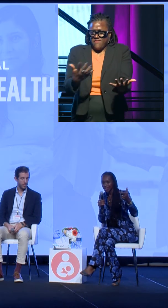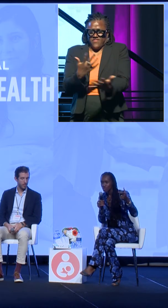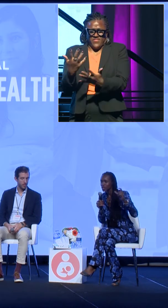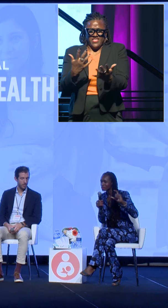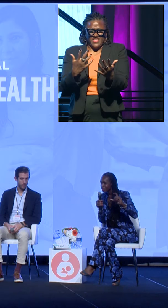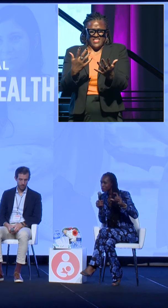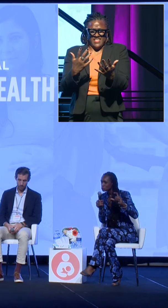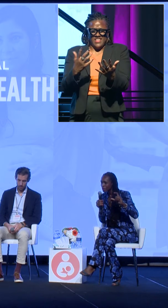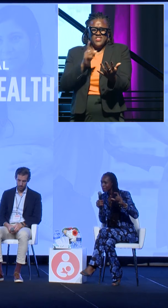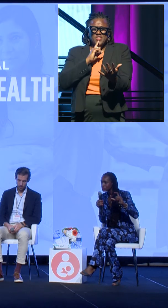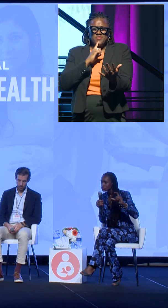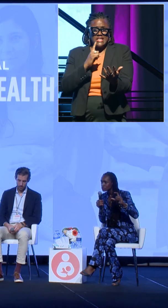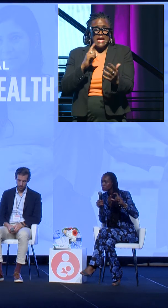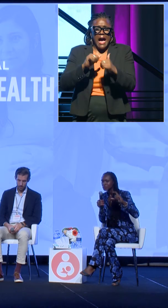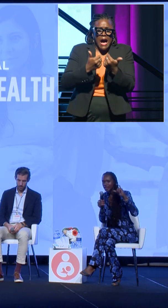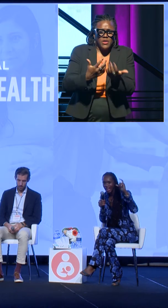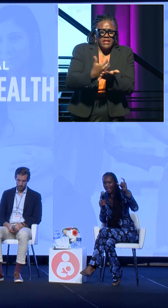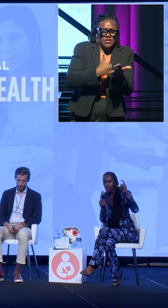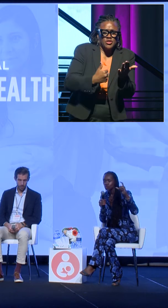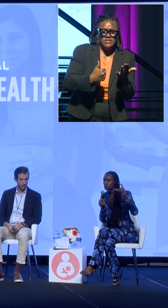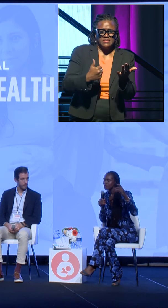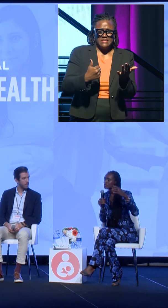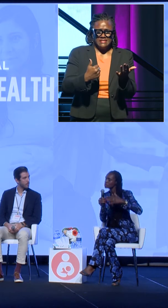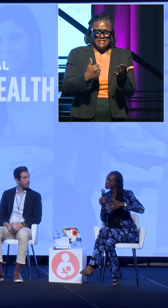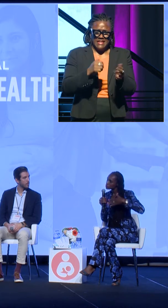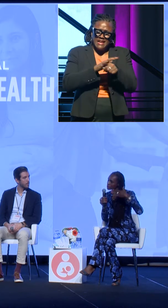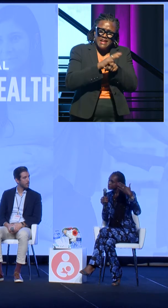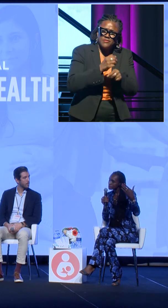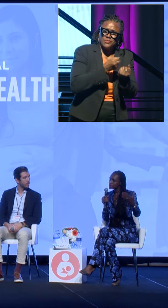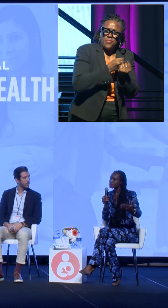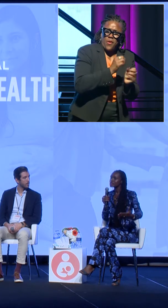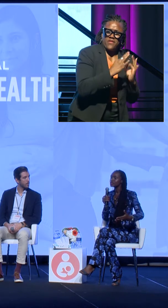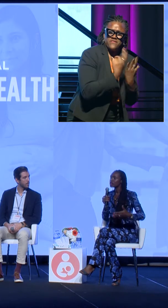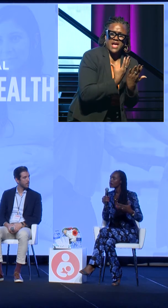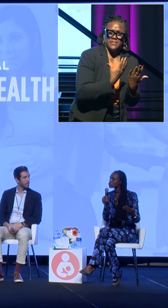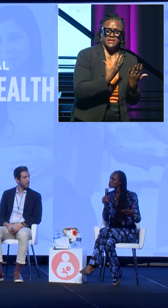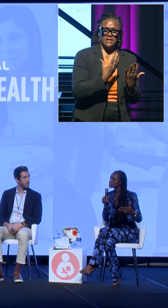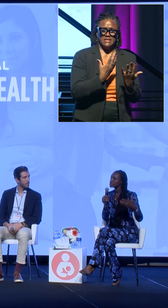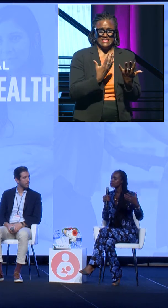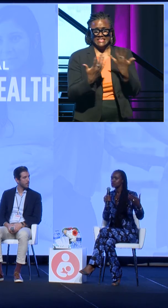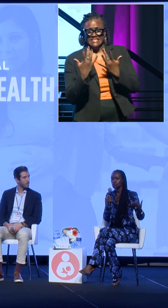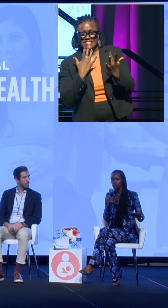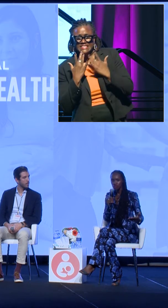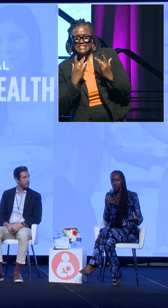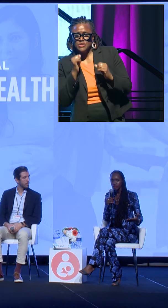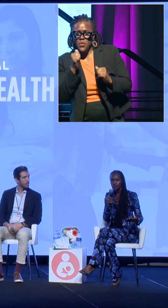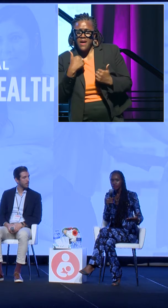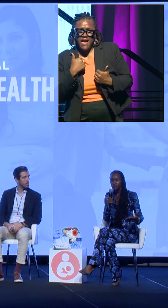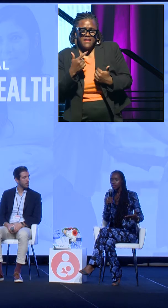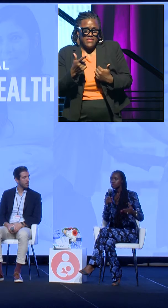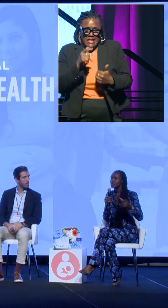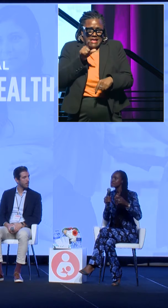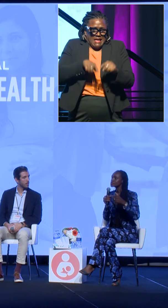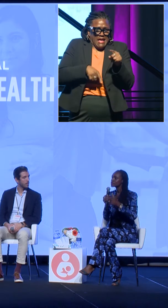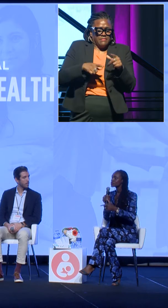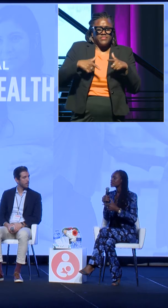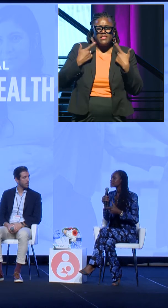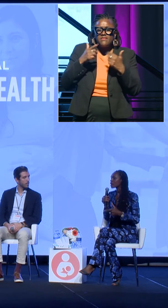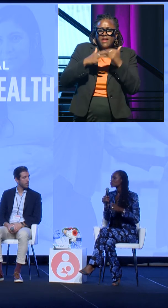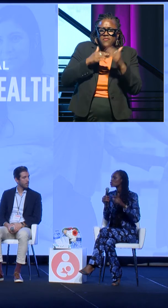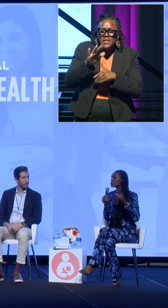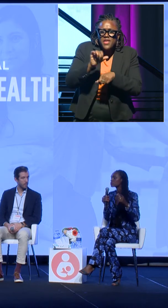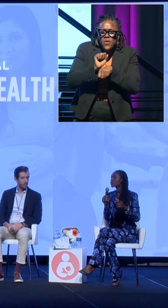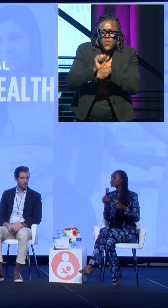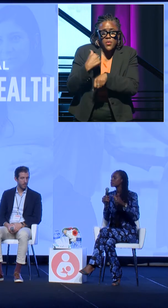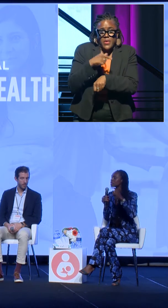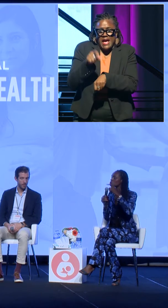thriving wage, not a living wage, but an actual wage that people can live comfortably and do their work. We need to figure this